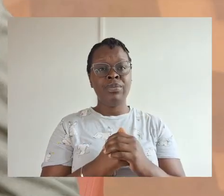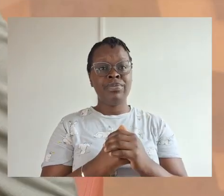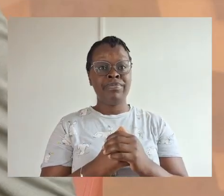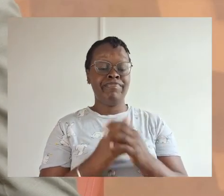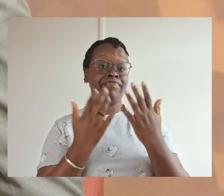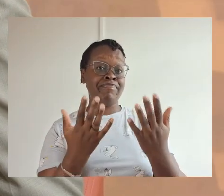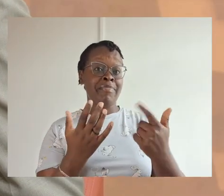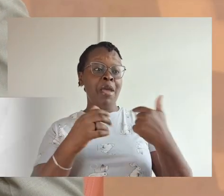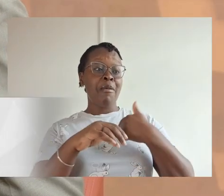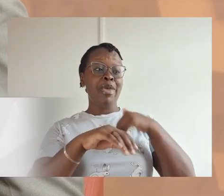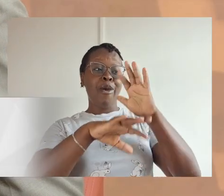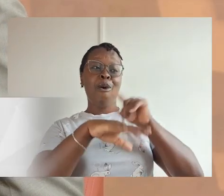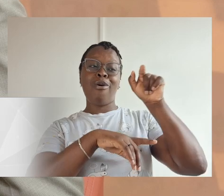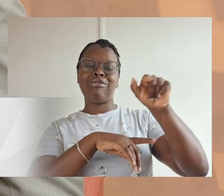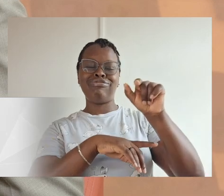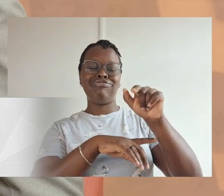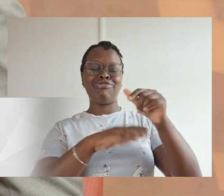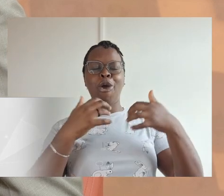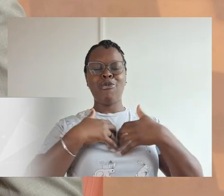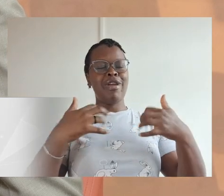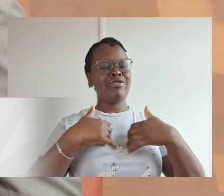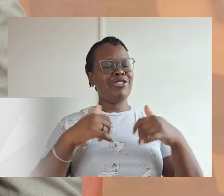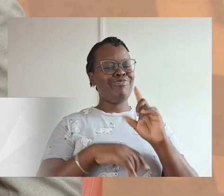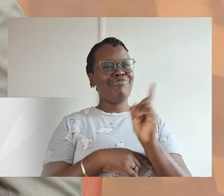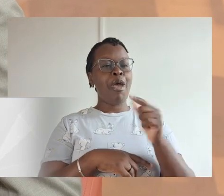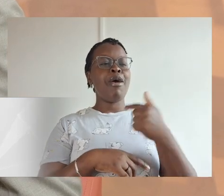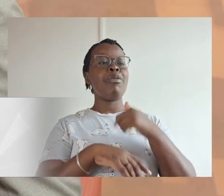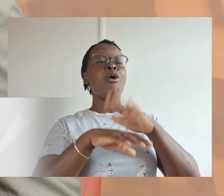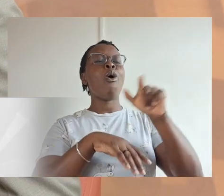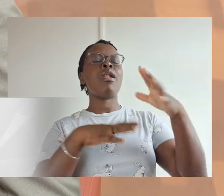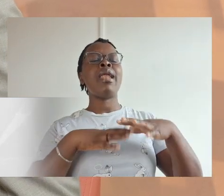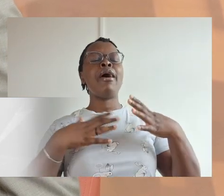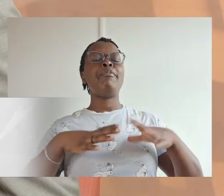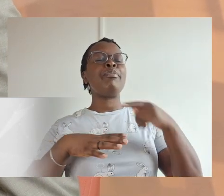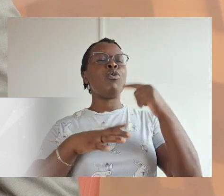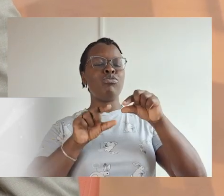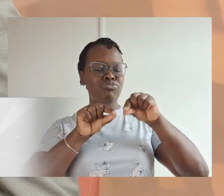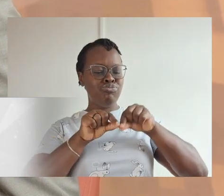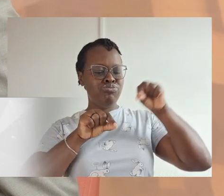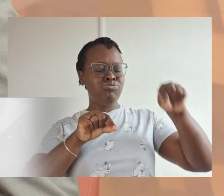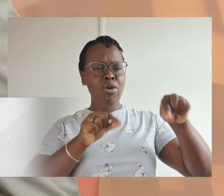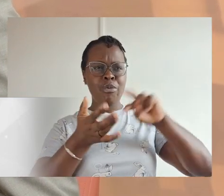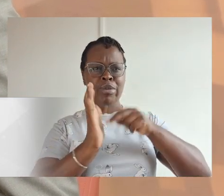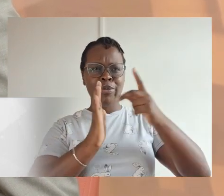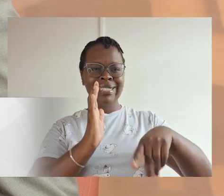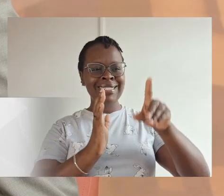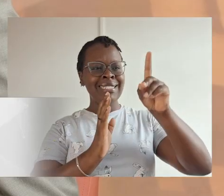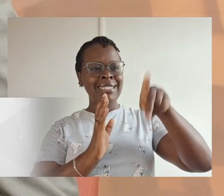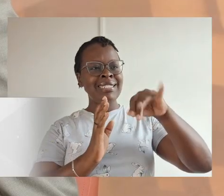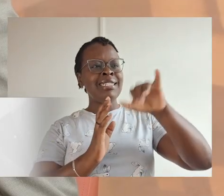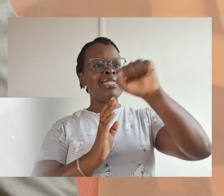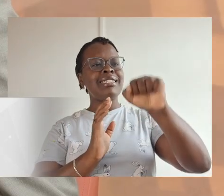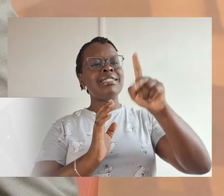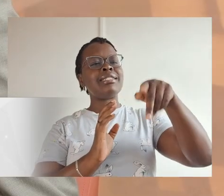I don't call them refugees. They are people who are displaced and putting them into a condition. And anyone can be displaced